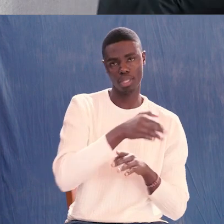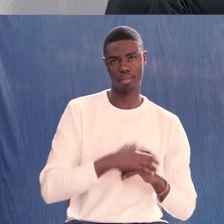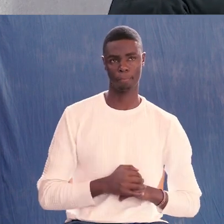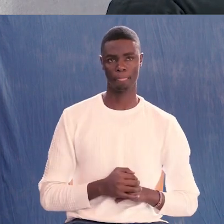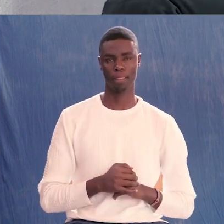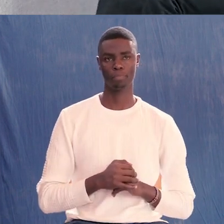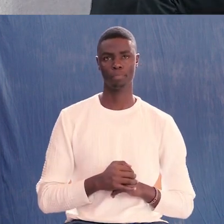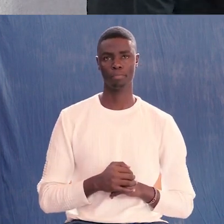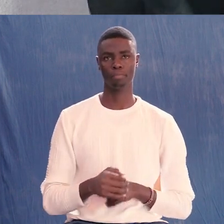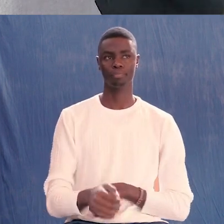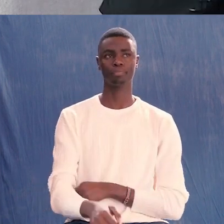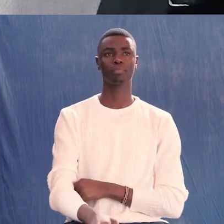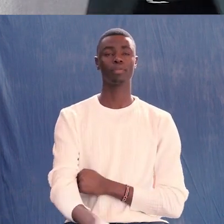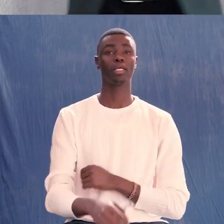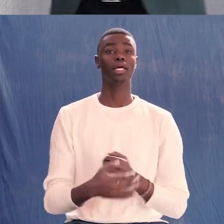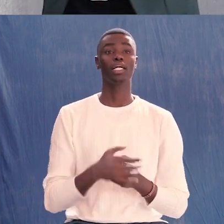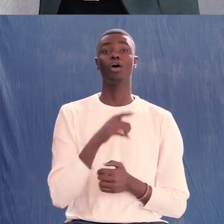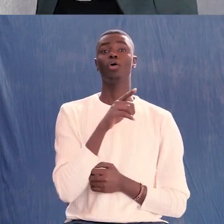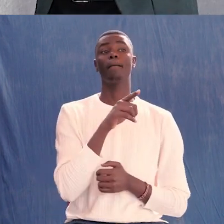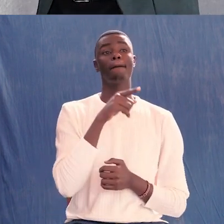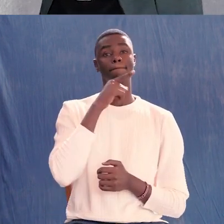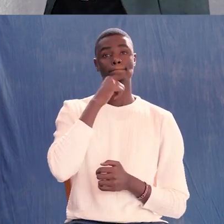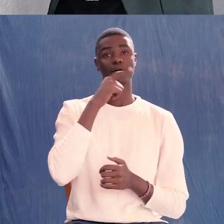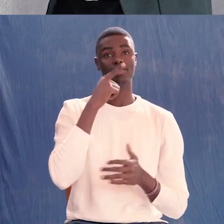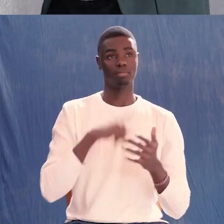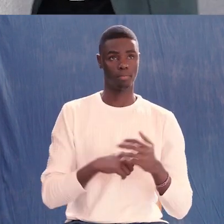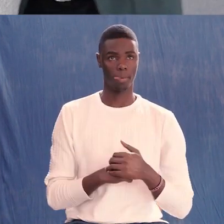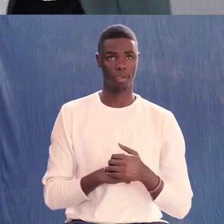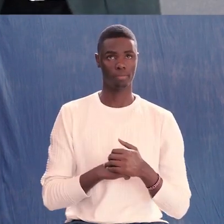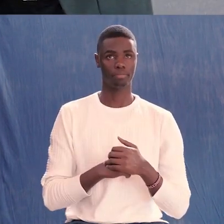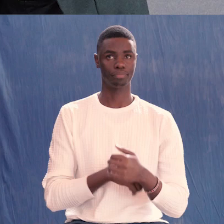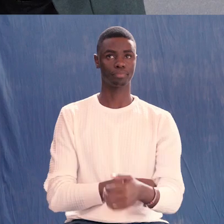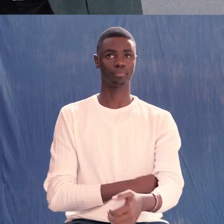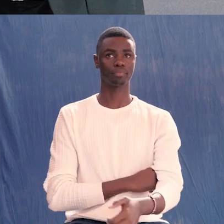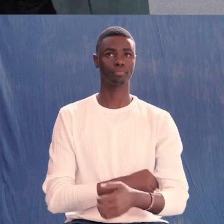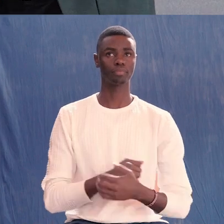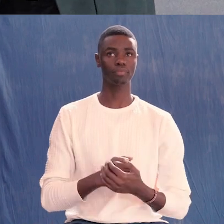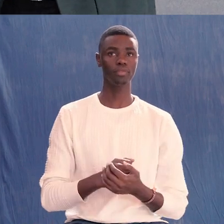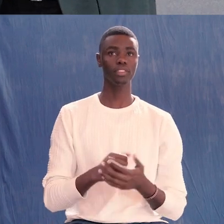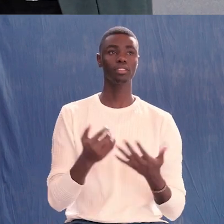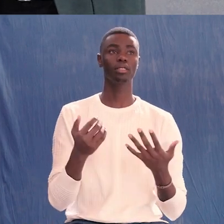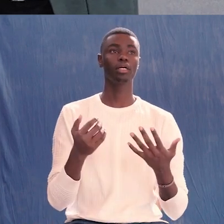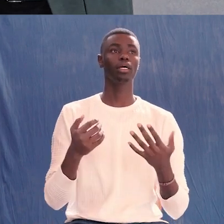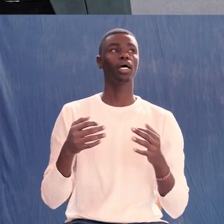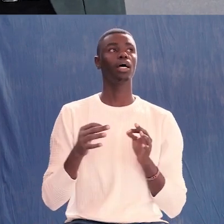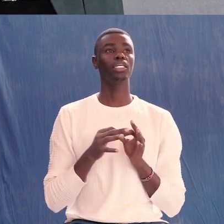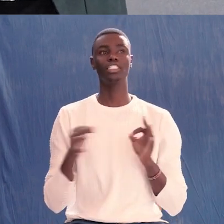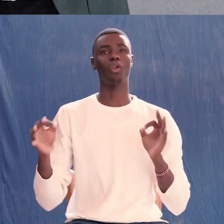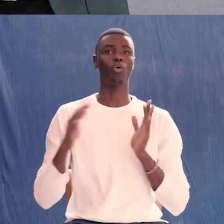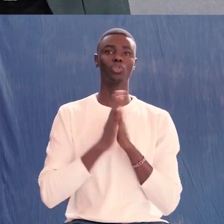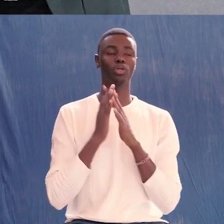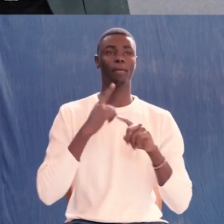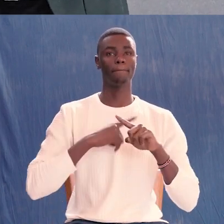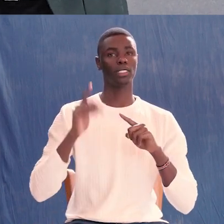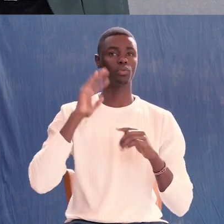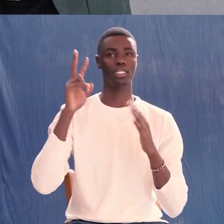And I found what this commentator said super helpful. It's a bit of a long passage, but I'll